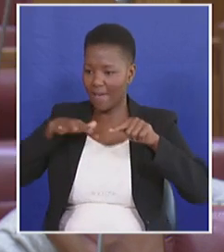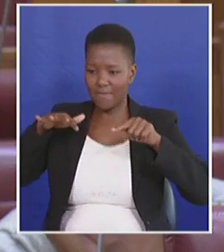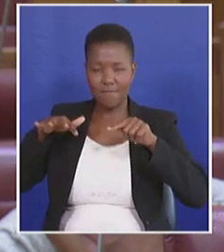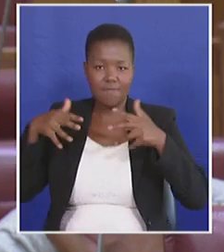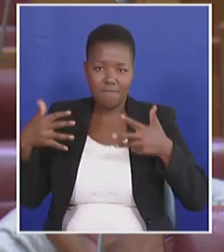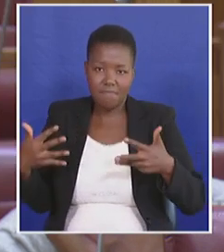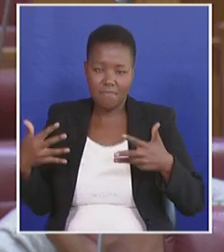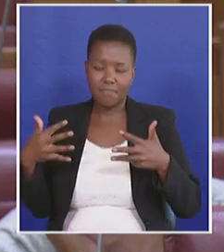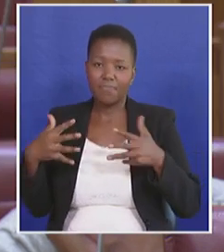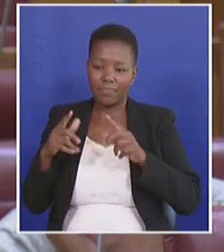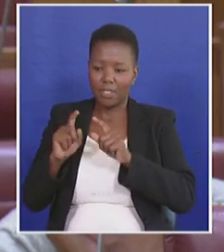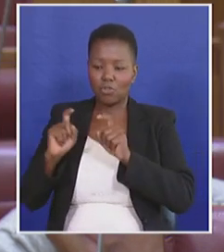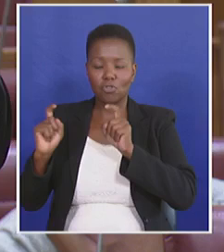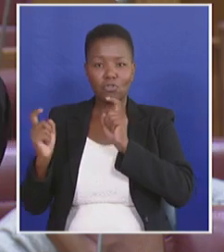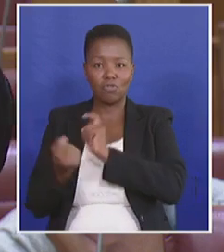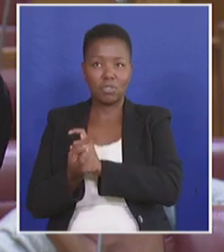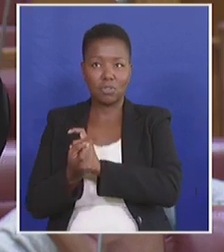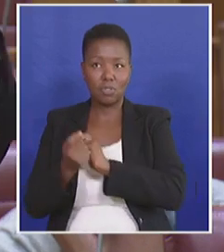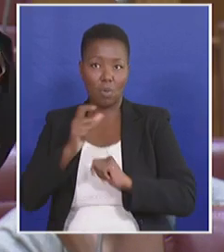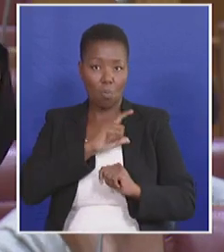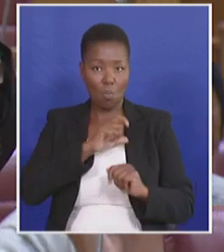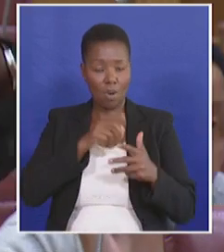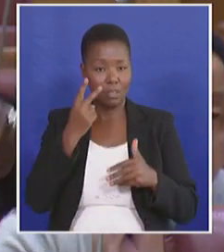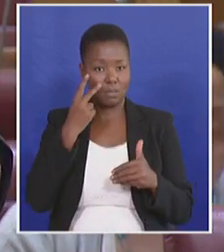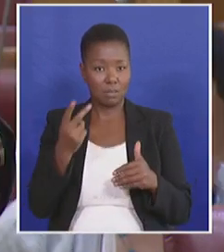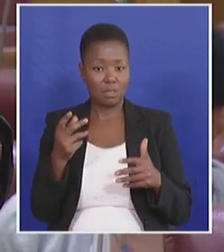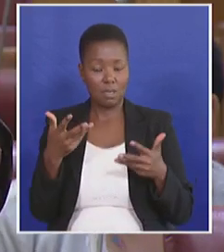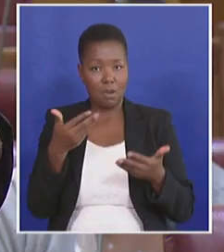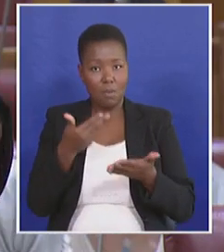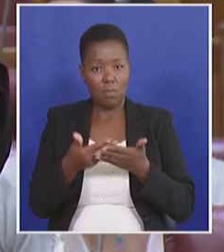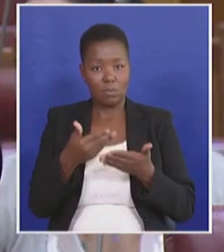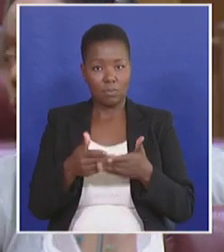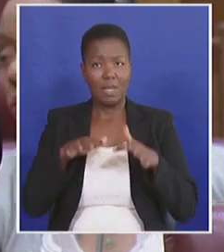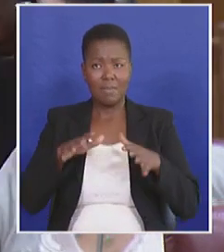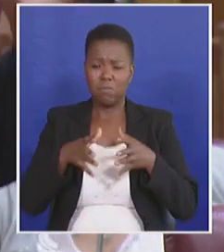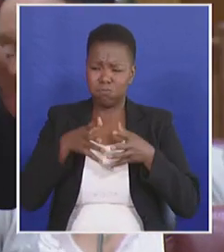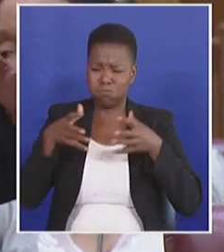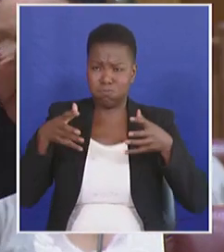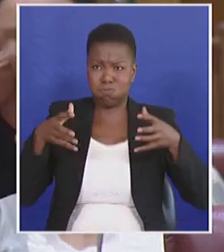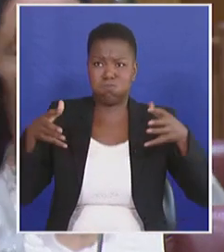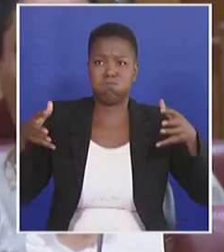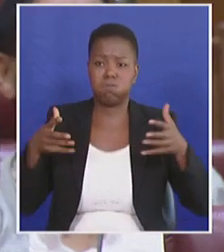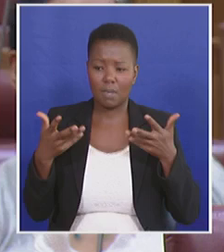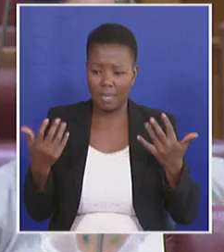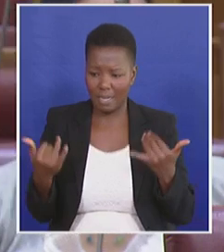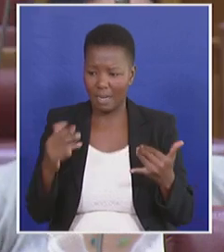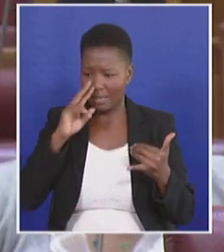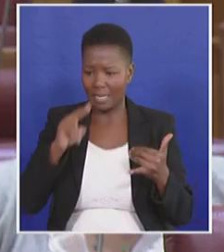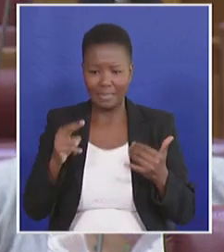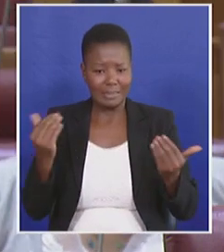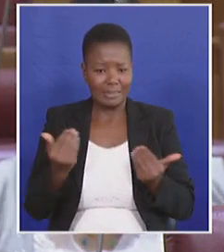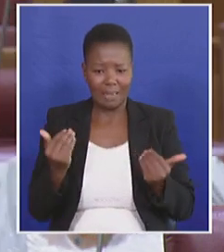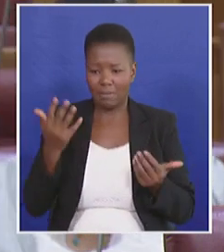an extent that either a population doubles up or triples up and so forth, and therefore your service spread and scope of